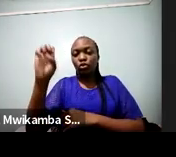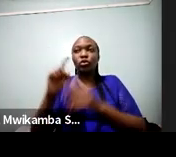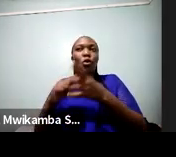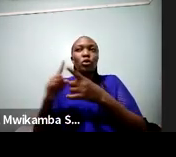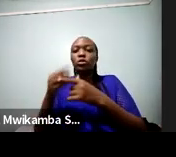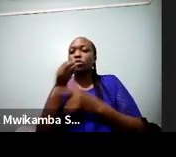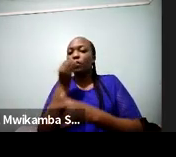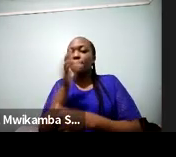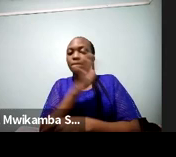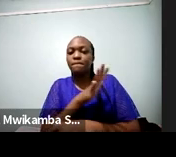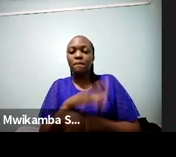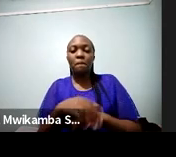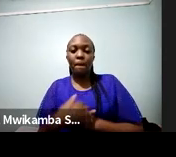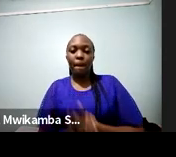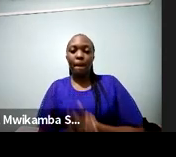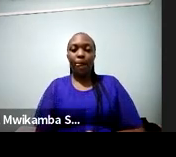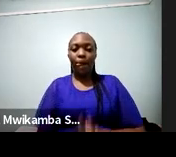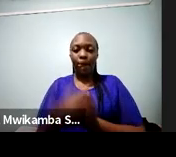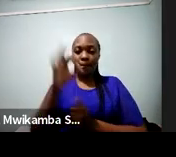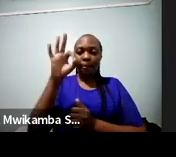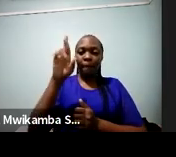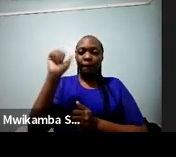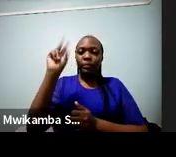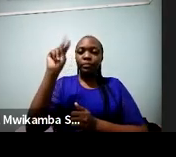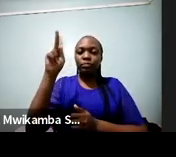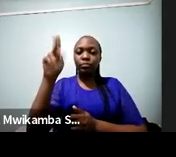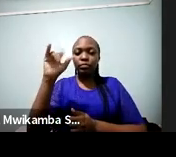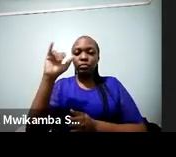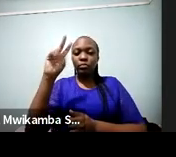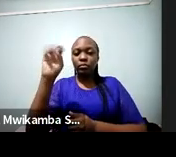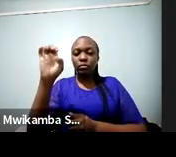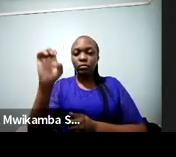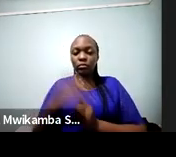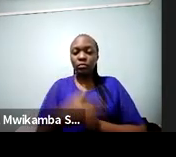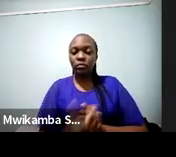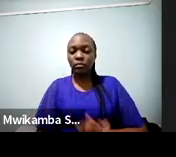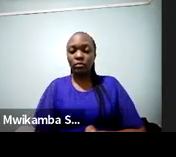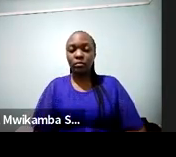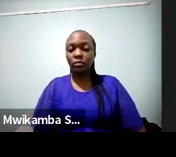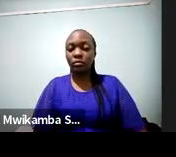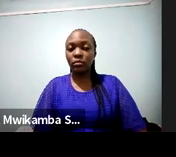Franklin Moro. Yes, I get this question. So we have the problem of